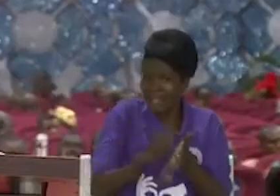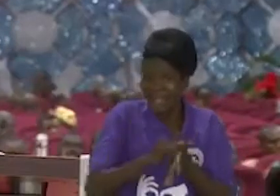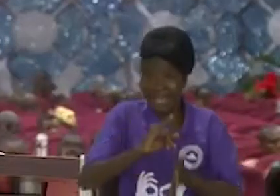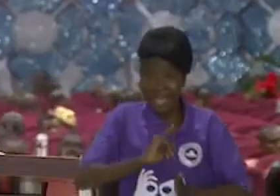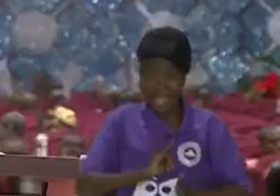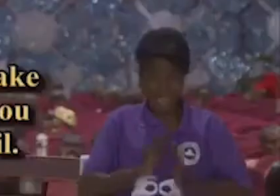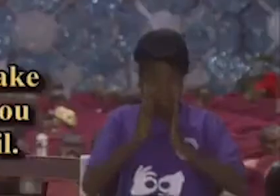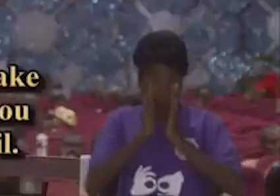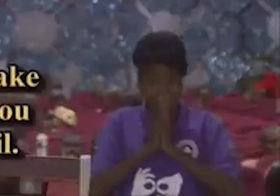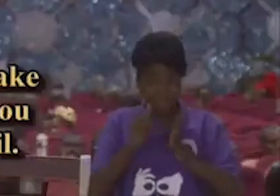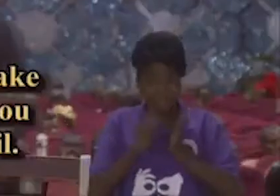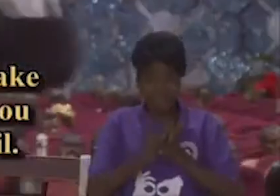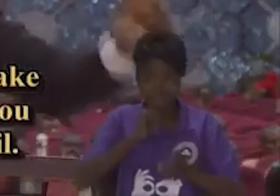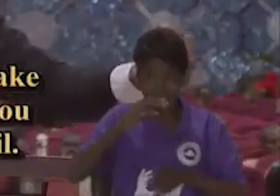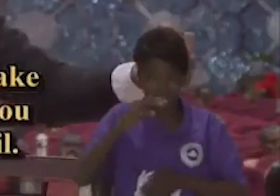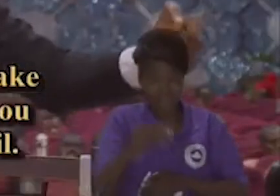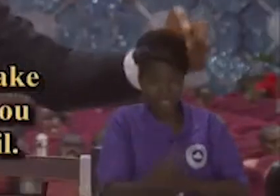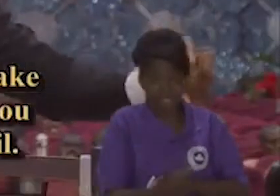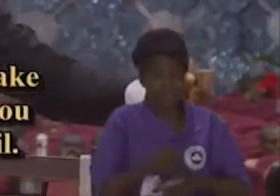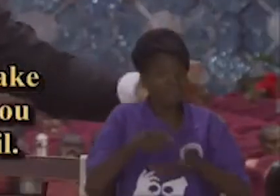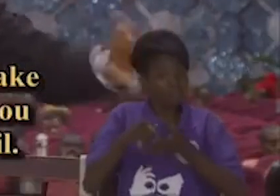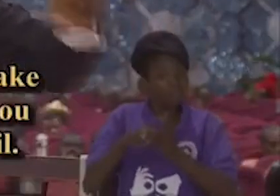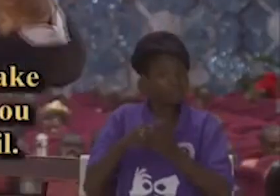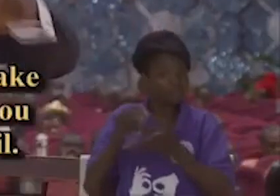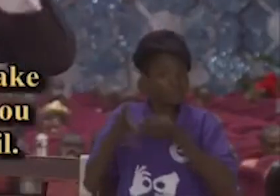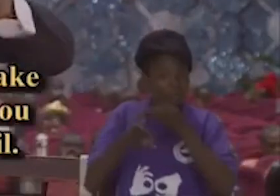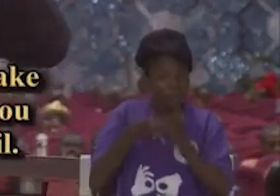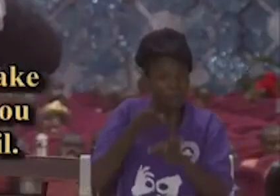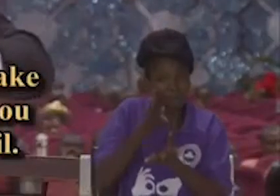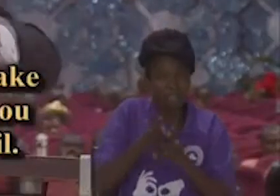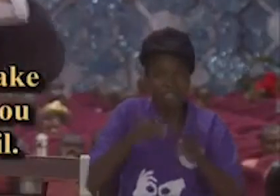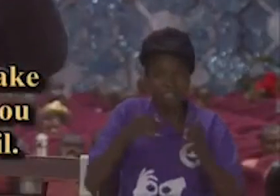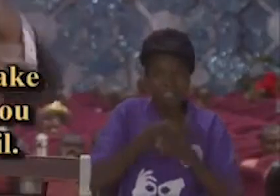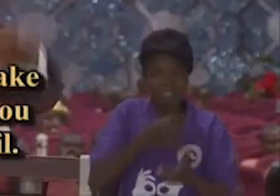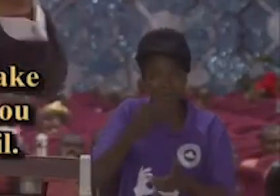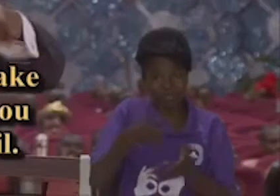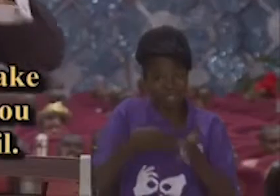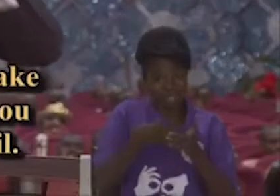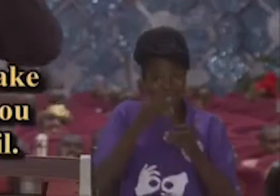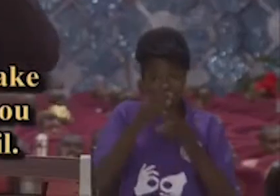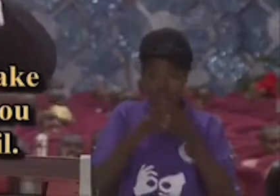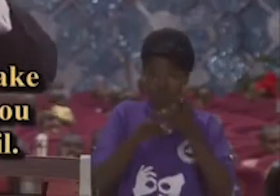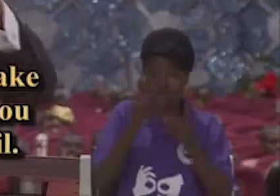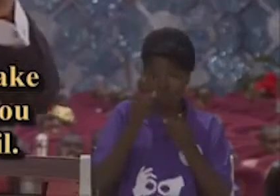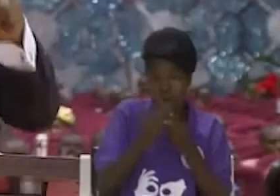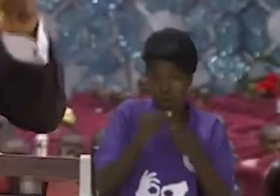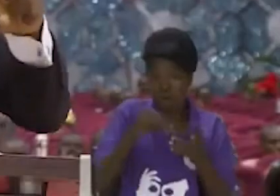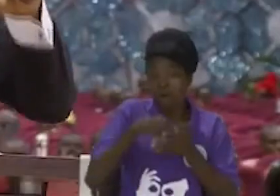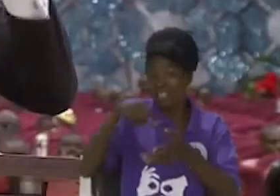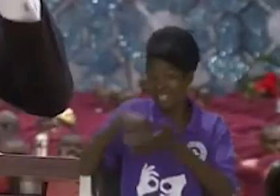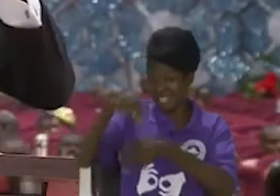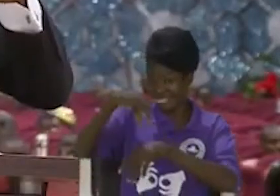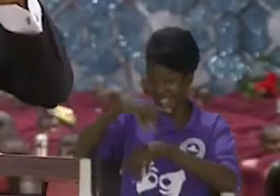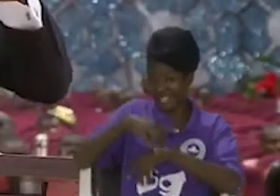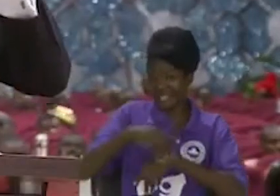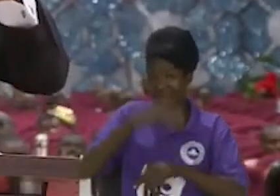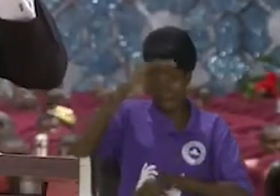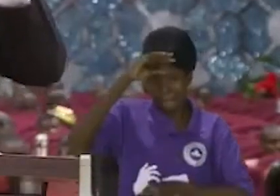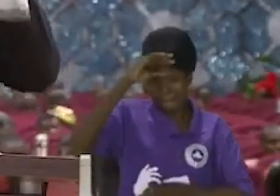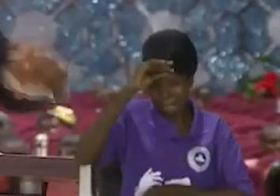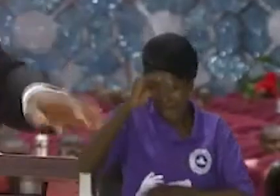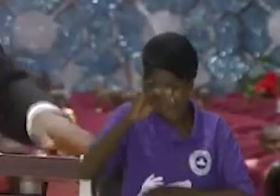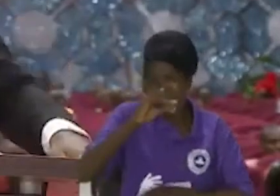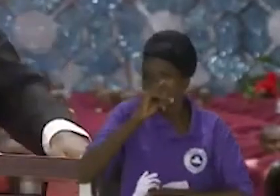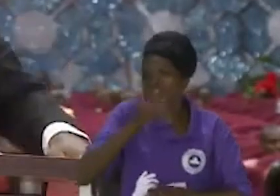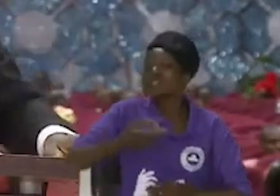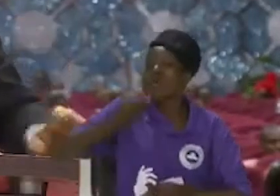praying that you should take these ones out of the world." In other words, it is on this world, it is here on this earth, that man is mandated to exercise